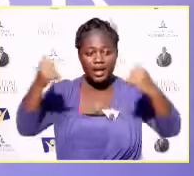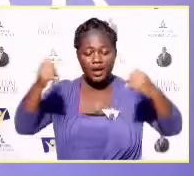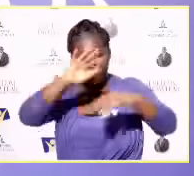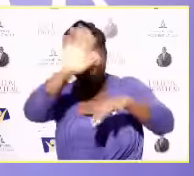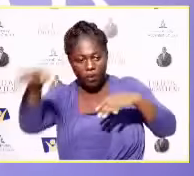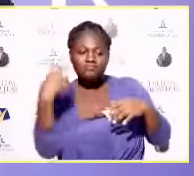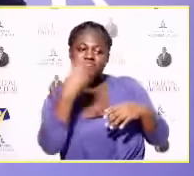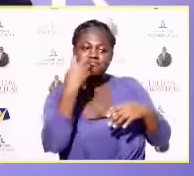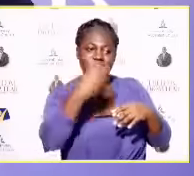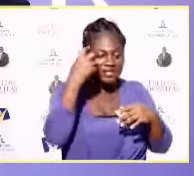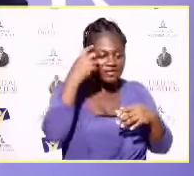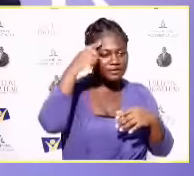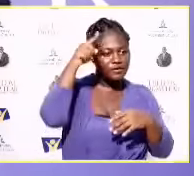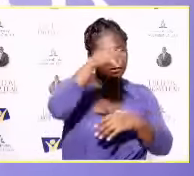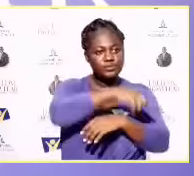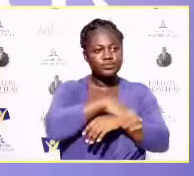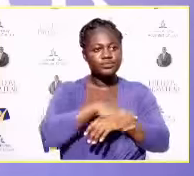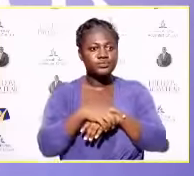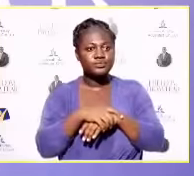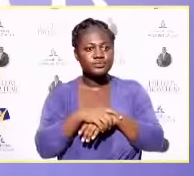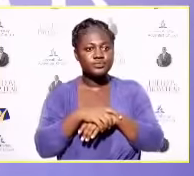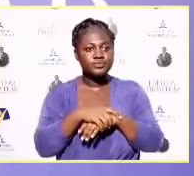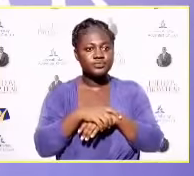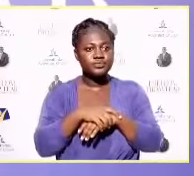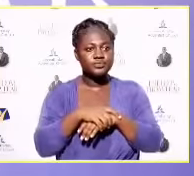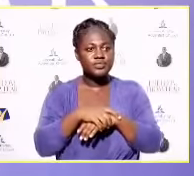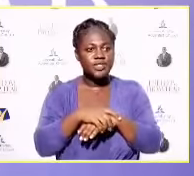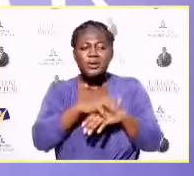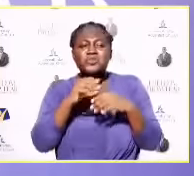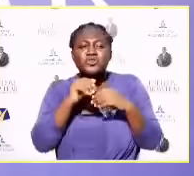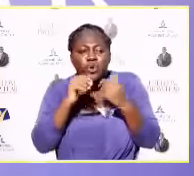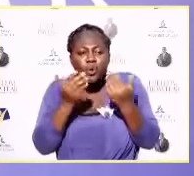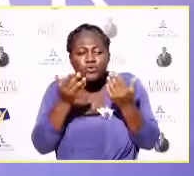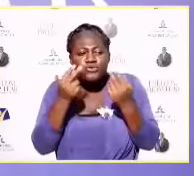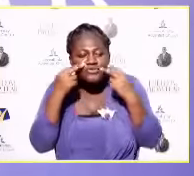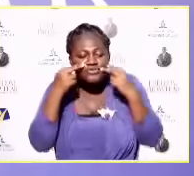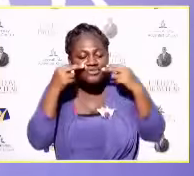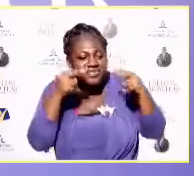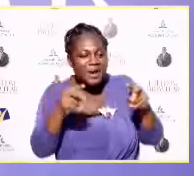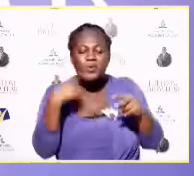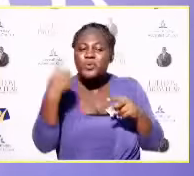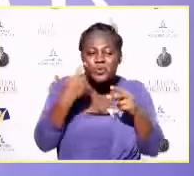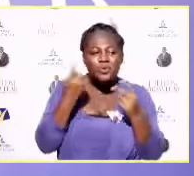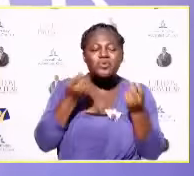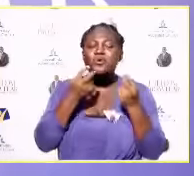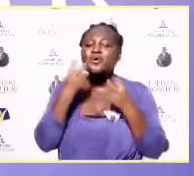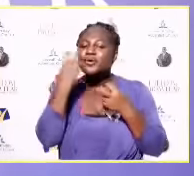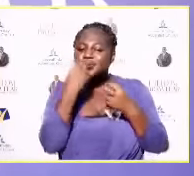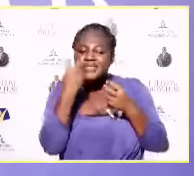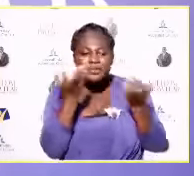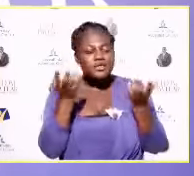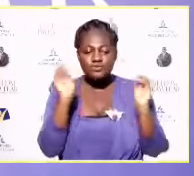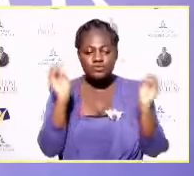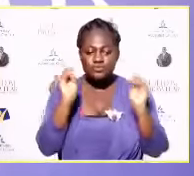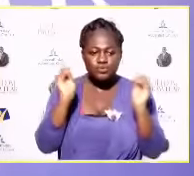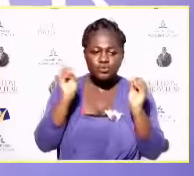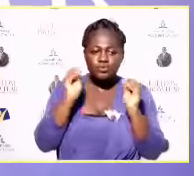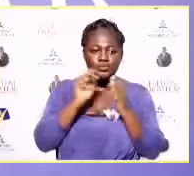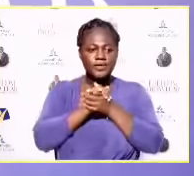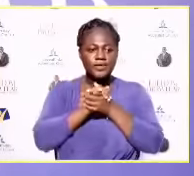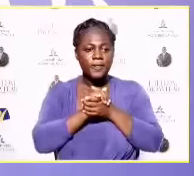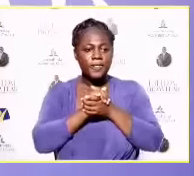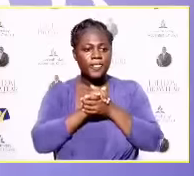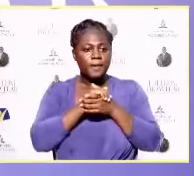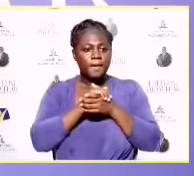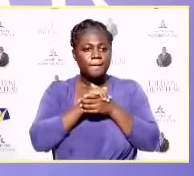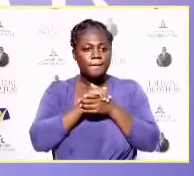online. Don't look around to see who responds. And don't wonder about having this